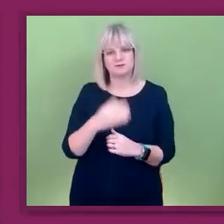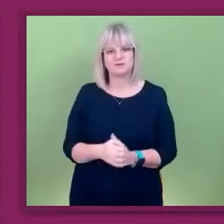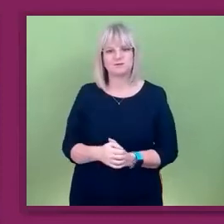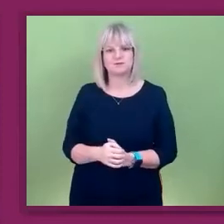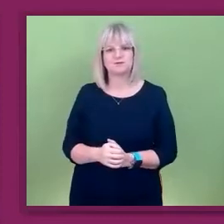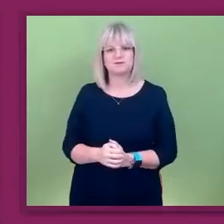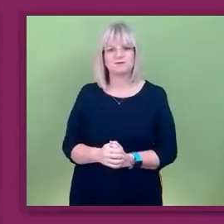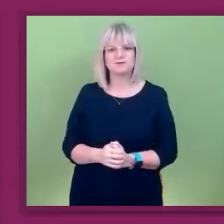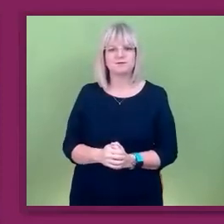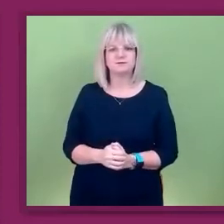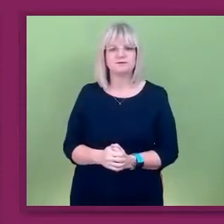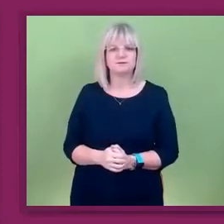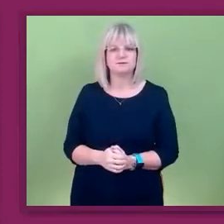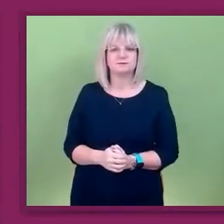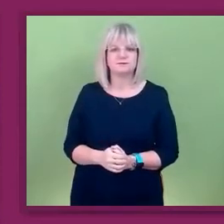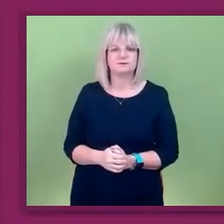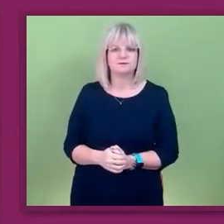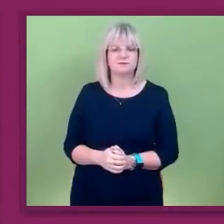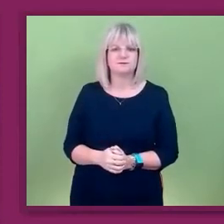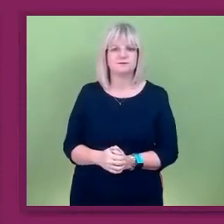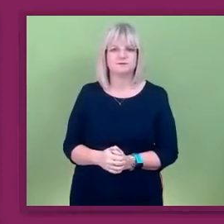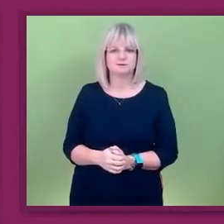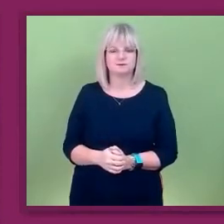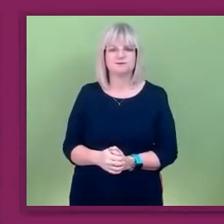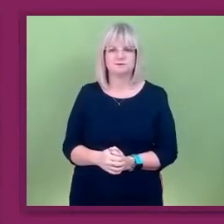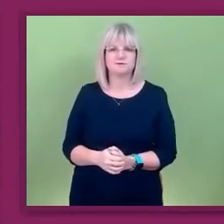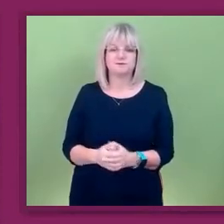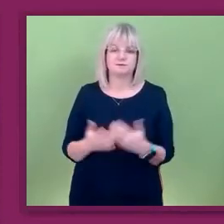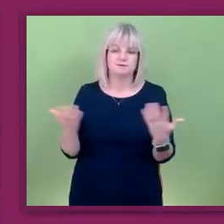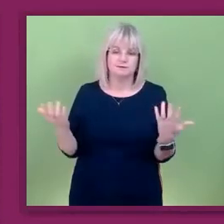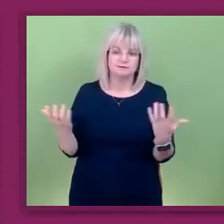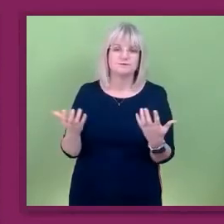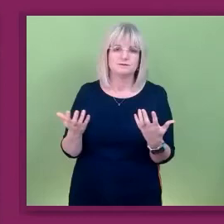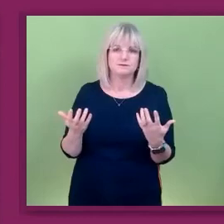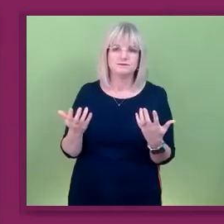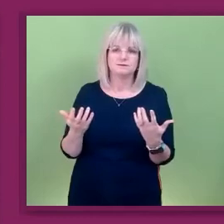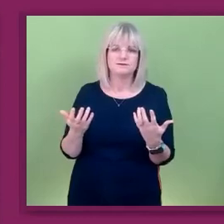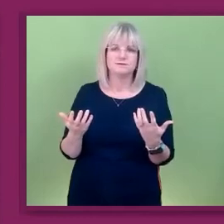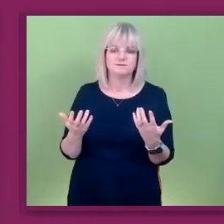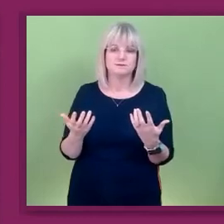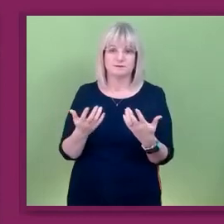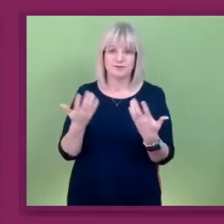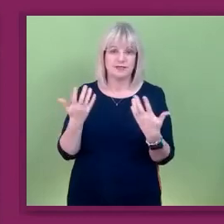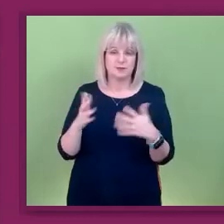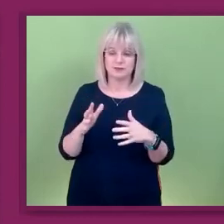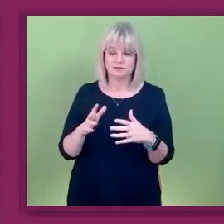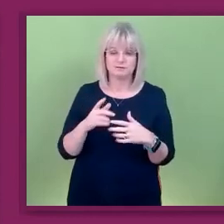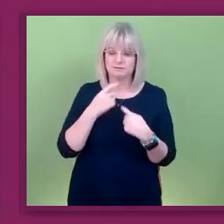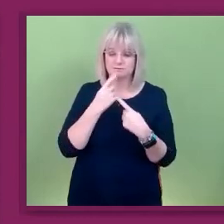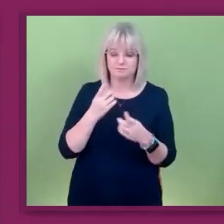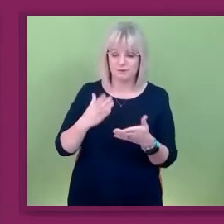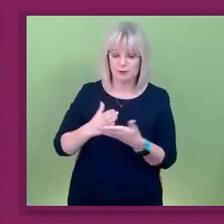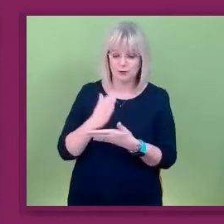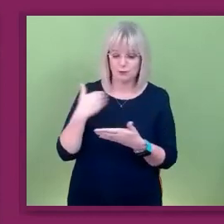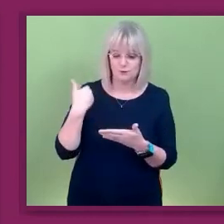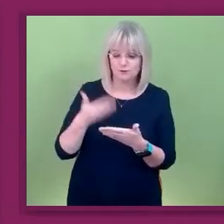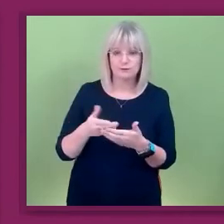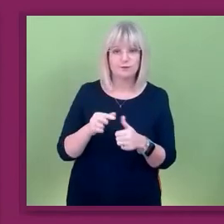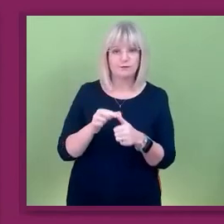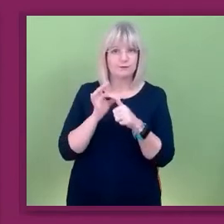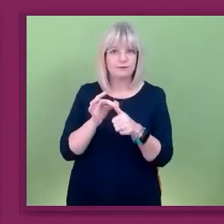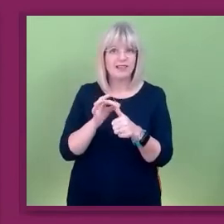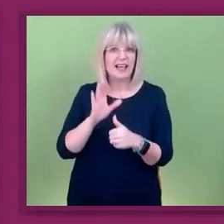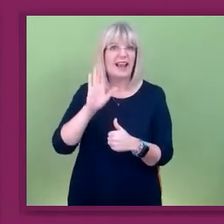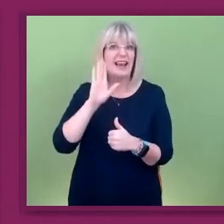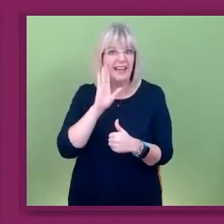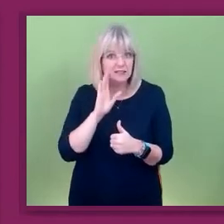it's basically been already reiterated throughout. Simple things like listening to Black women's